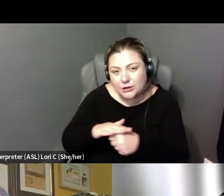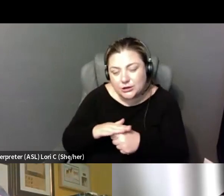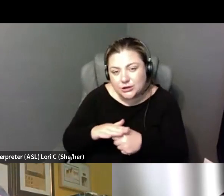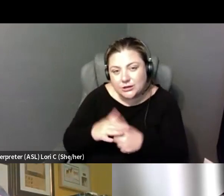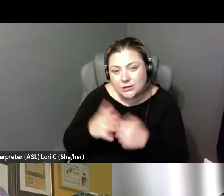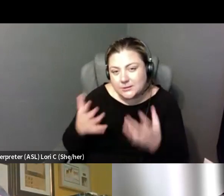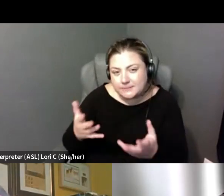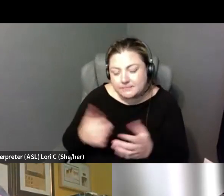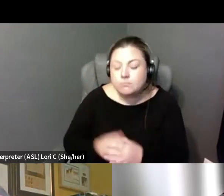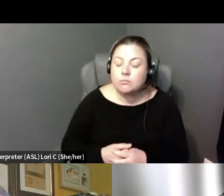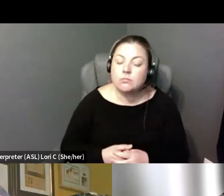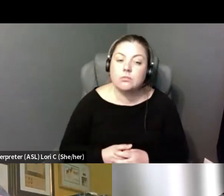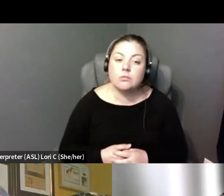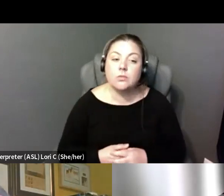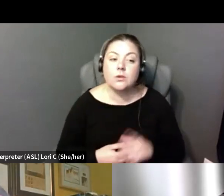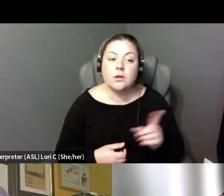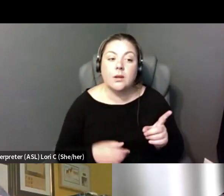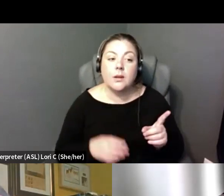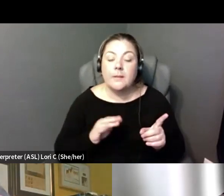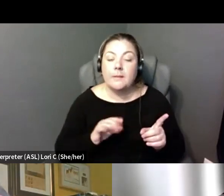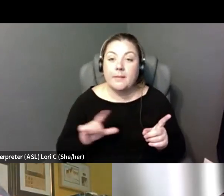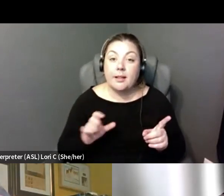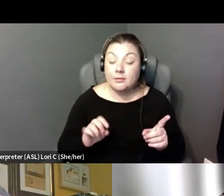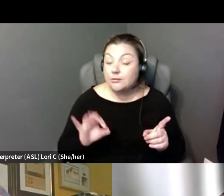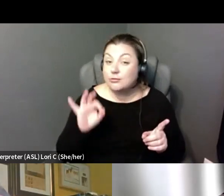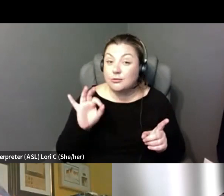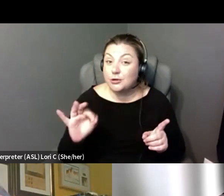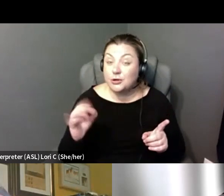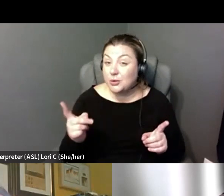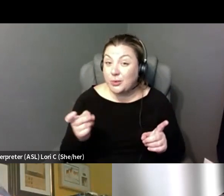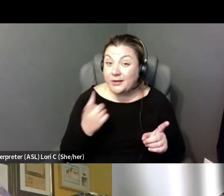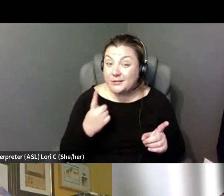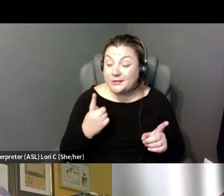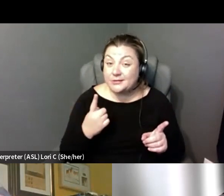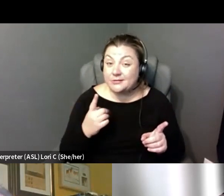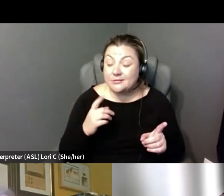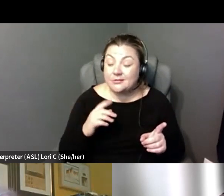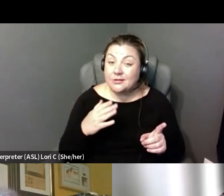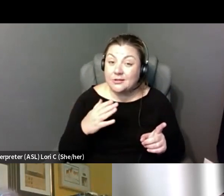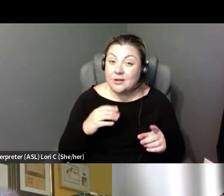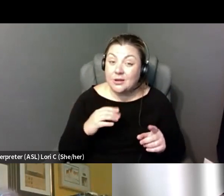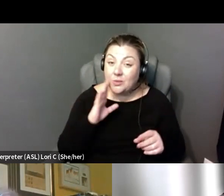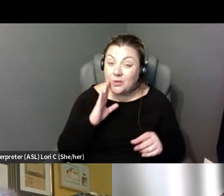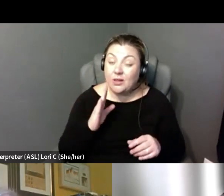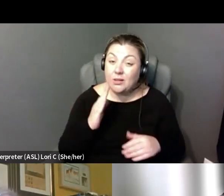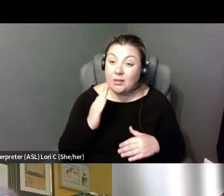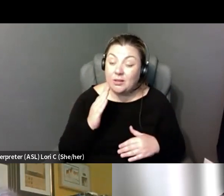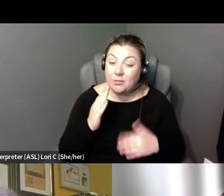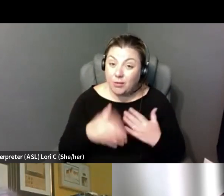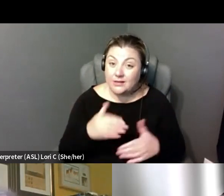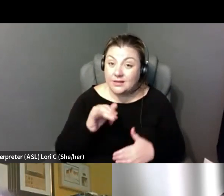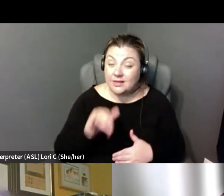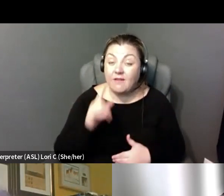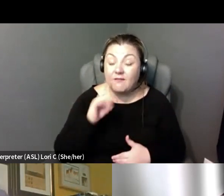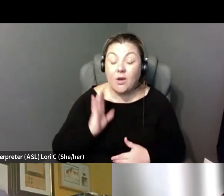Yeah, absolutely. I think that this is a continued question and process for us. With the asthma rates, we